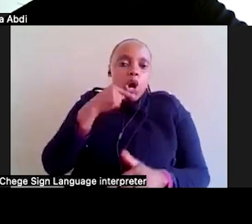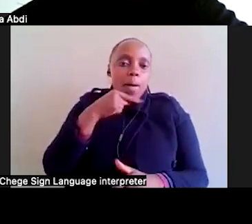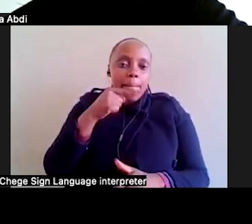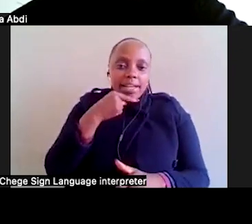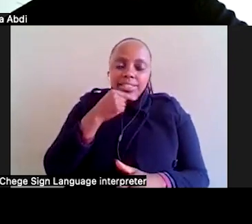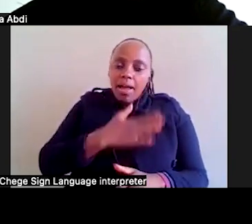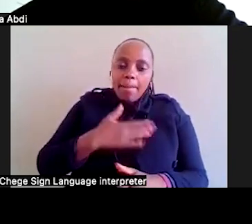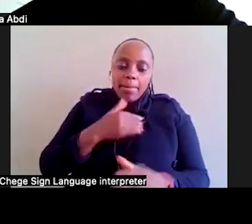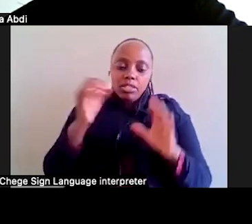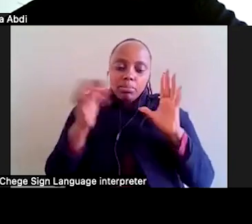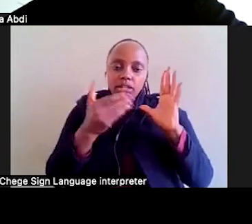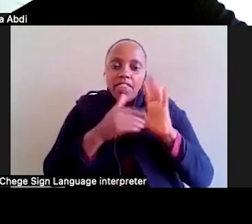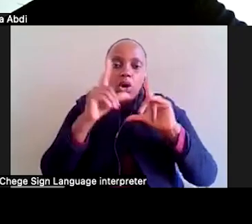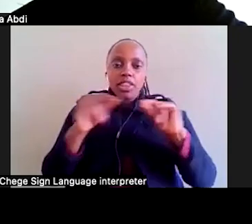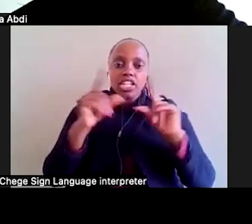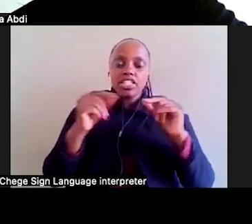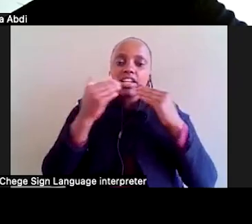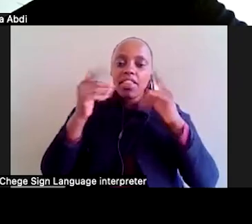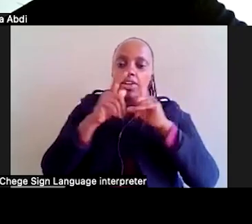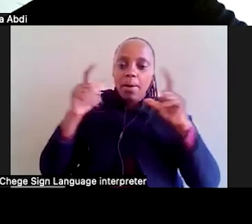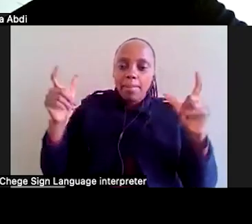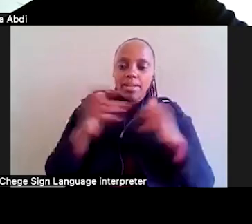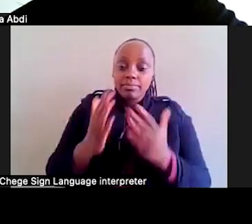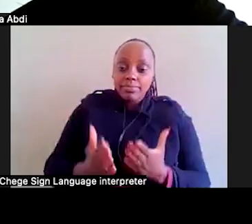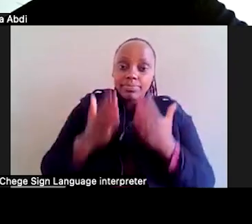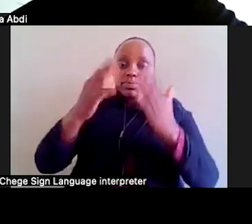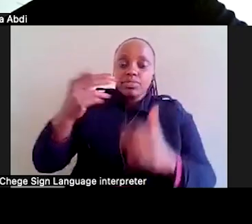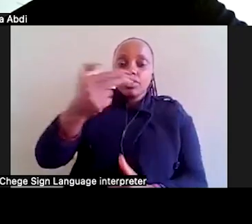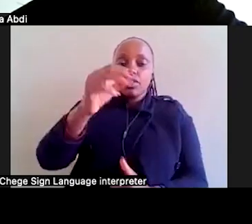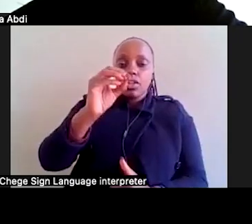put them on the chat box. Thank you very much. And over to you, Hodan.